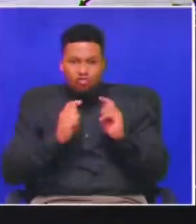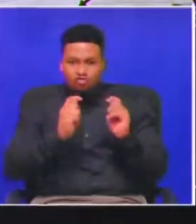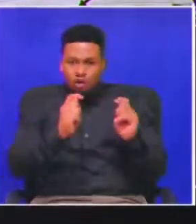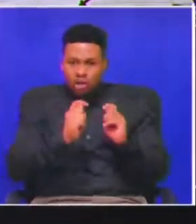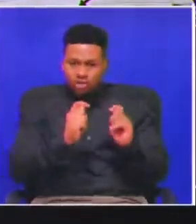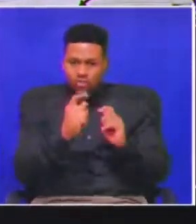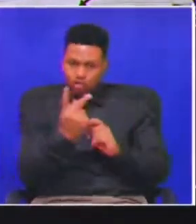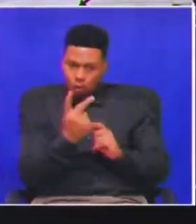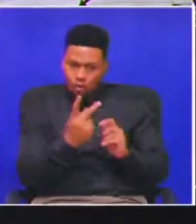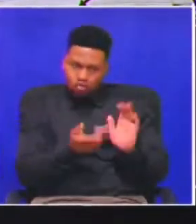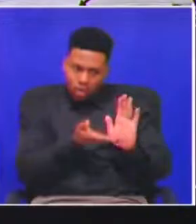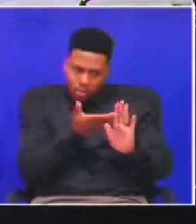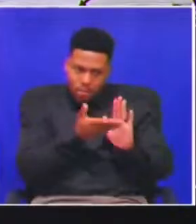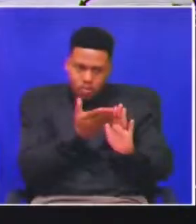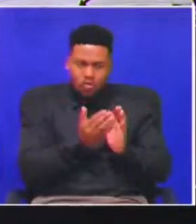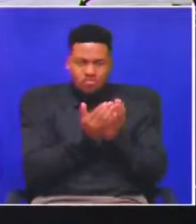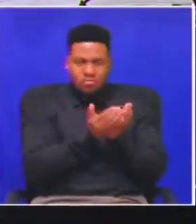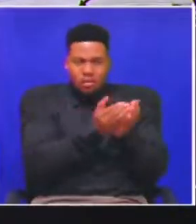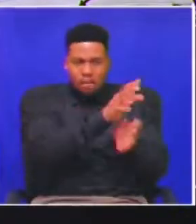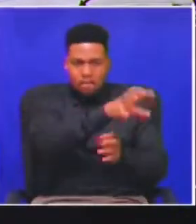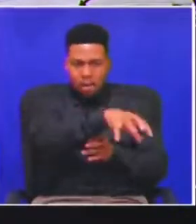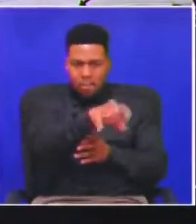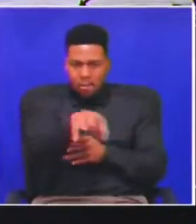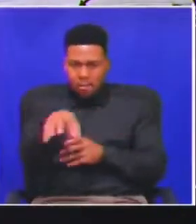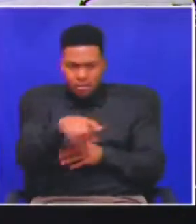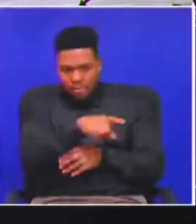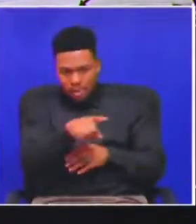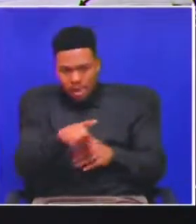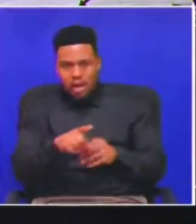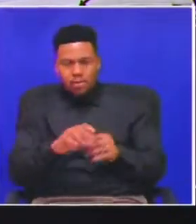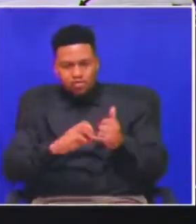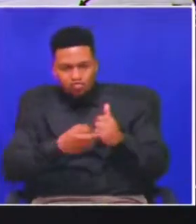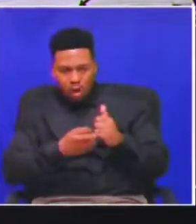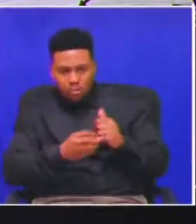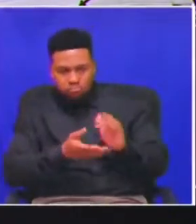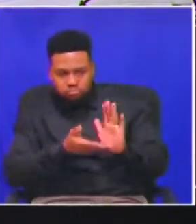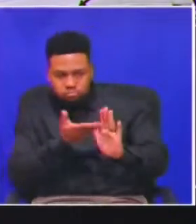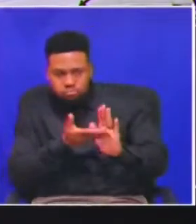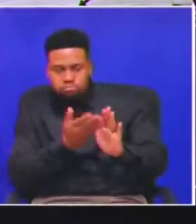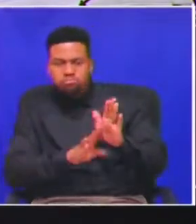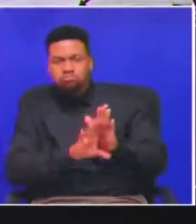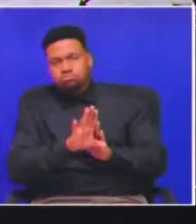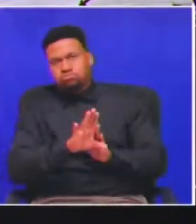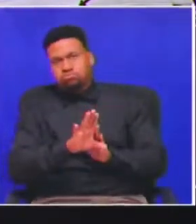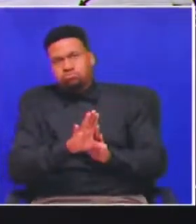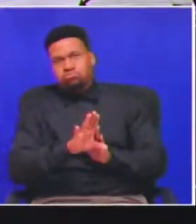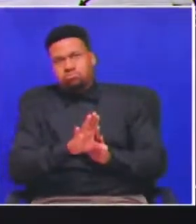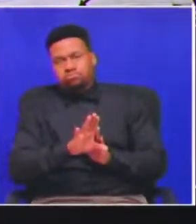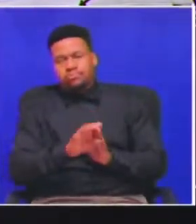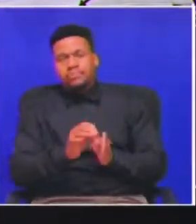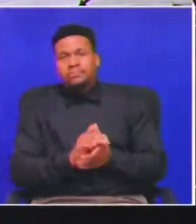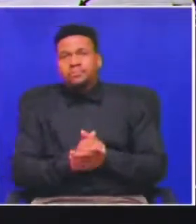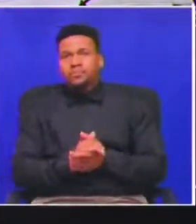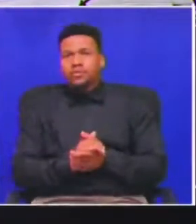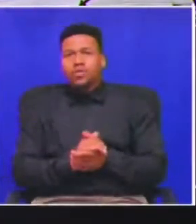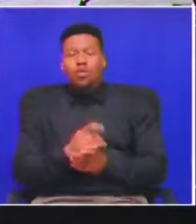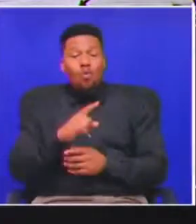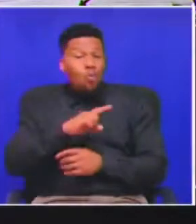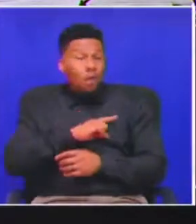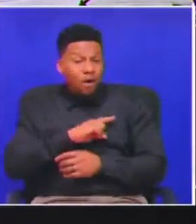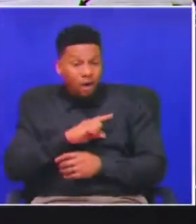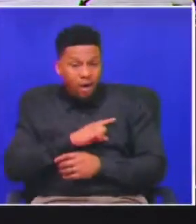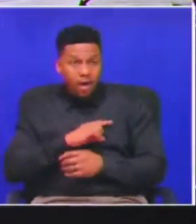and utilizing what others continue to do, concession those out so that we crowd